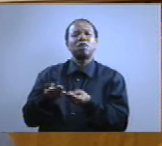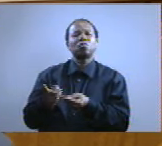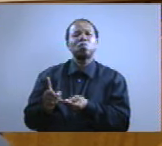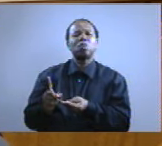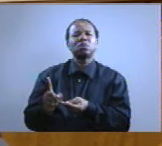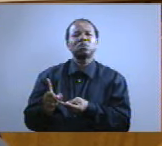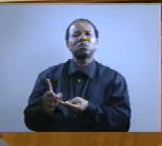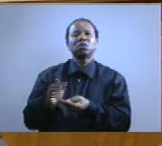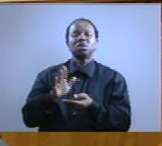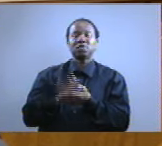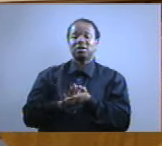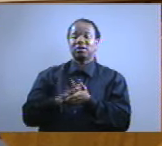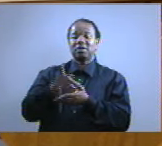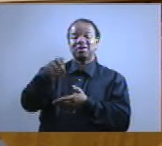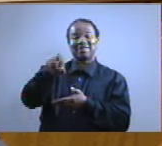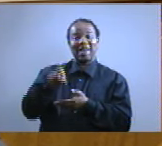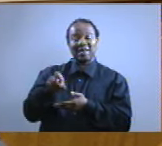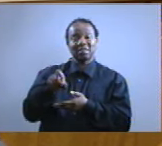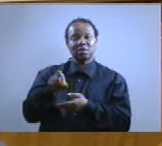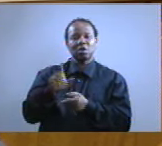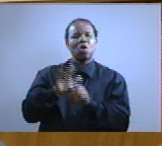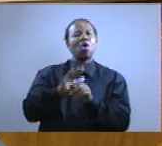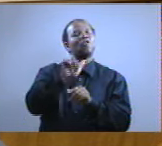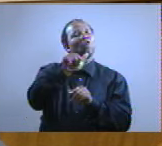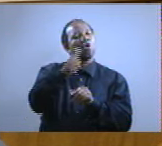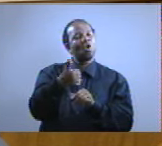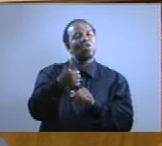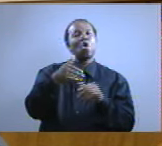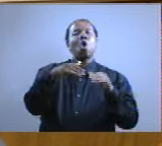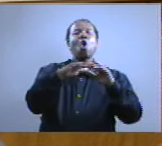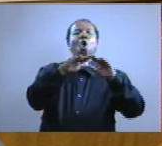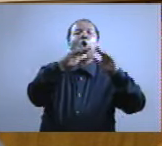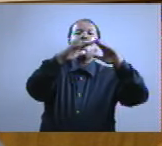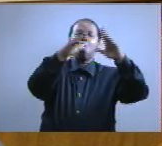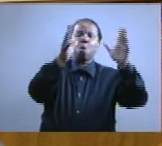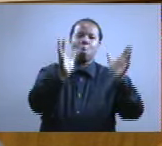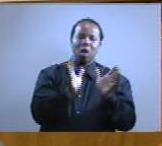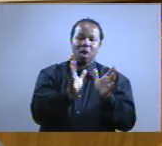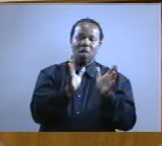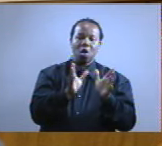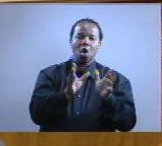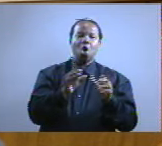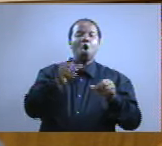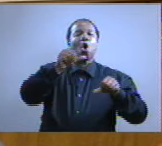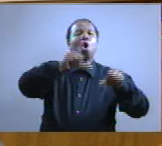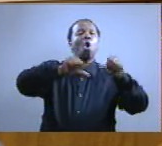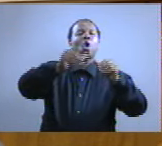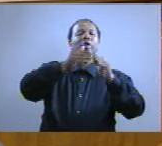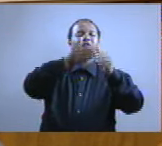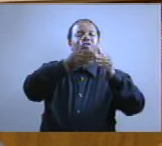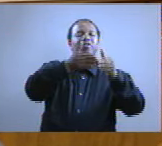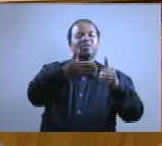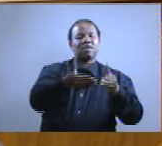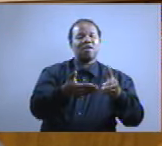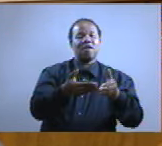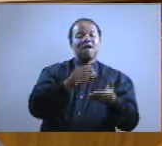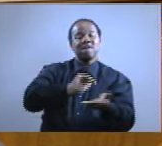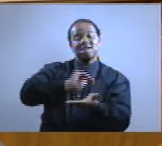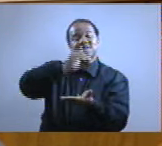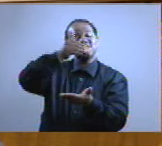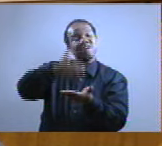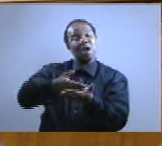the levy on oil importers to contribute to the International Oil Pollution Compensation Fund, the manner in which the levy is